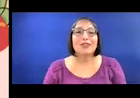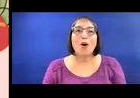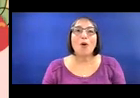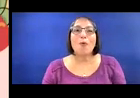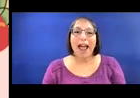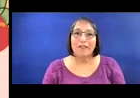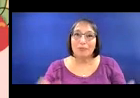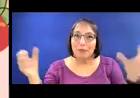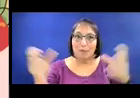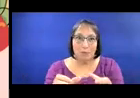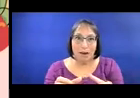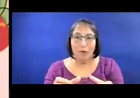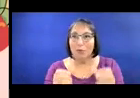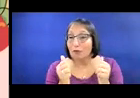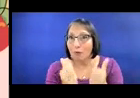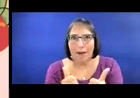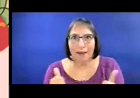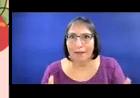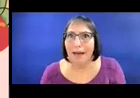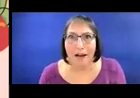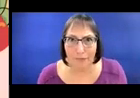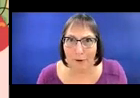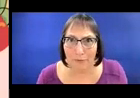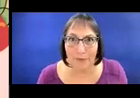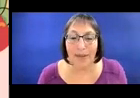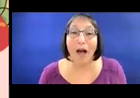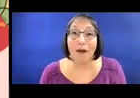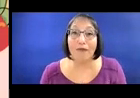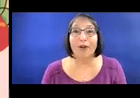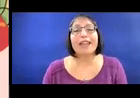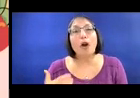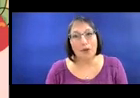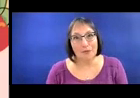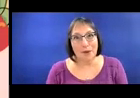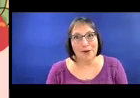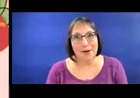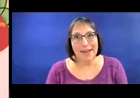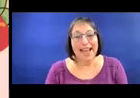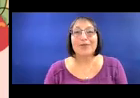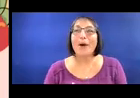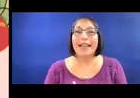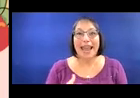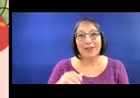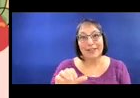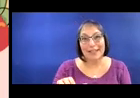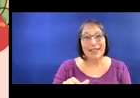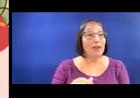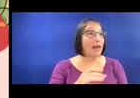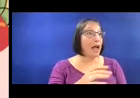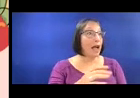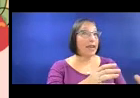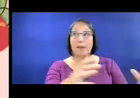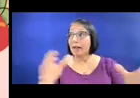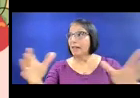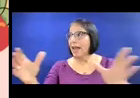So, having to put them in break rooms is great. And I love break rooms. However, it's harder to monitor. So, I can't just sit there. Like,